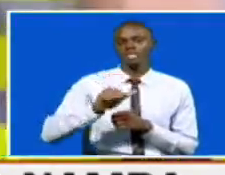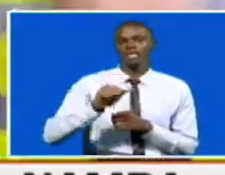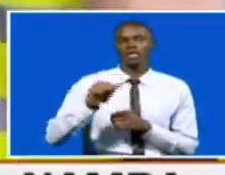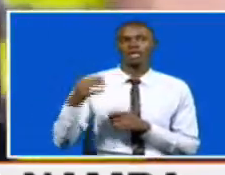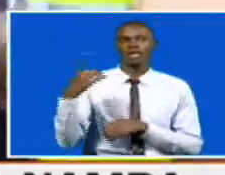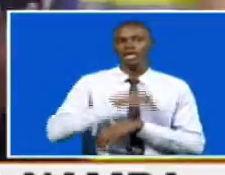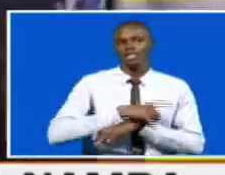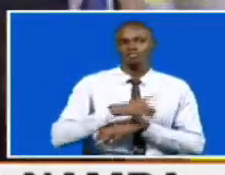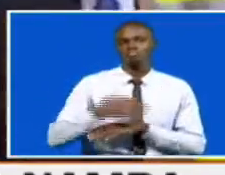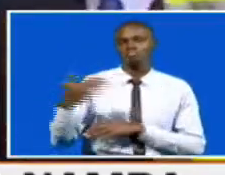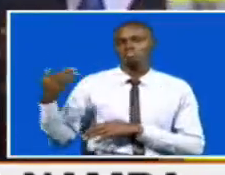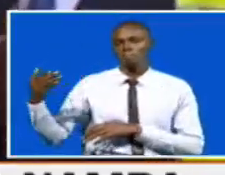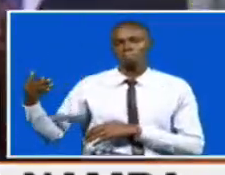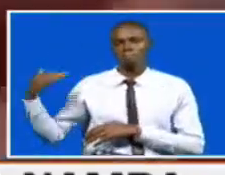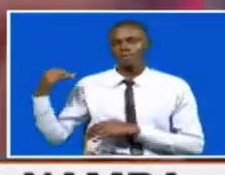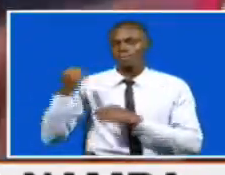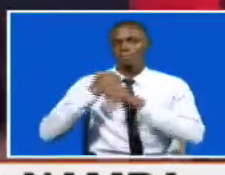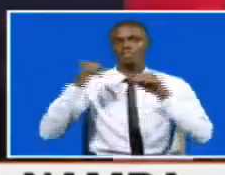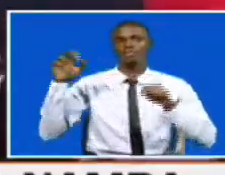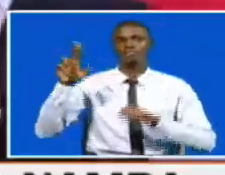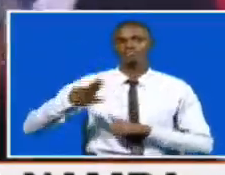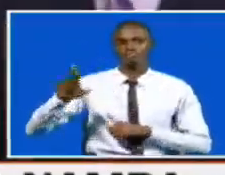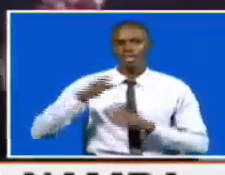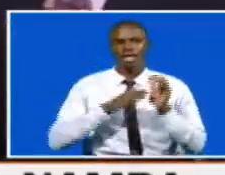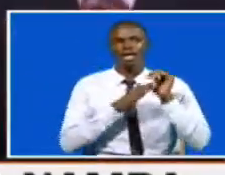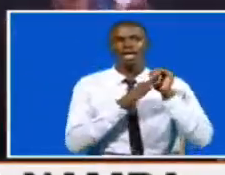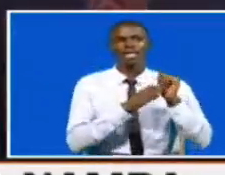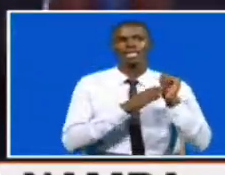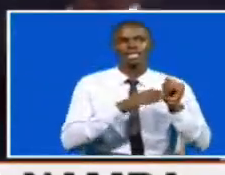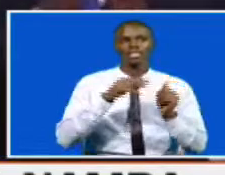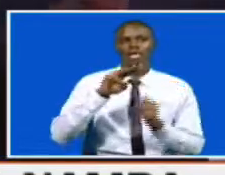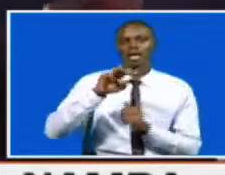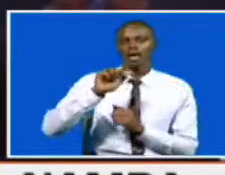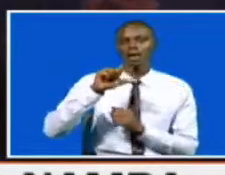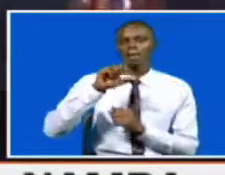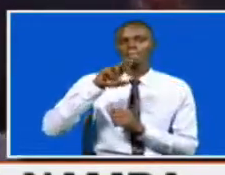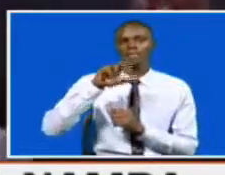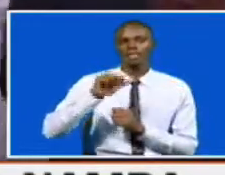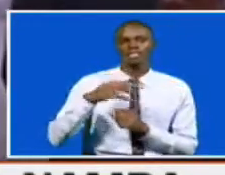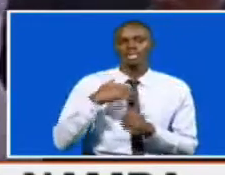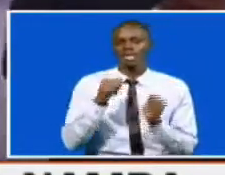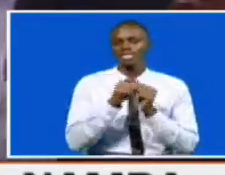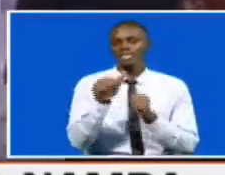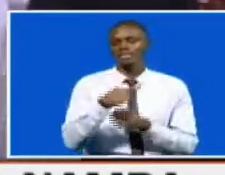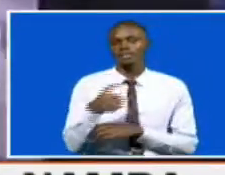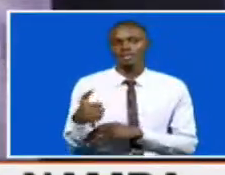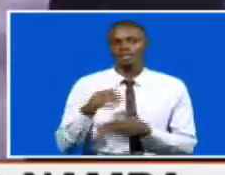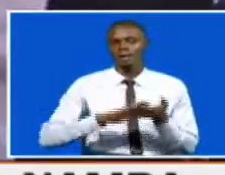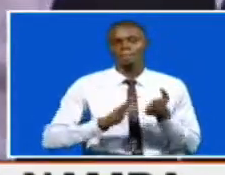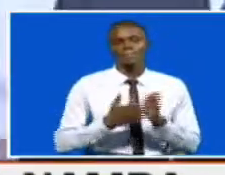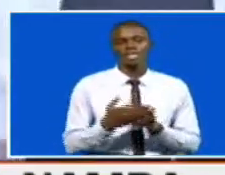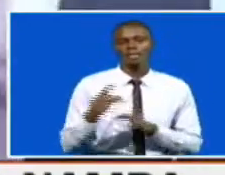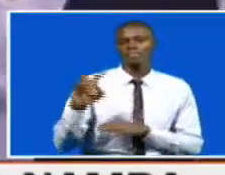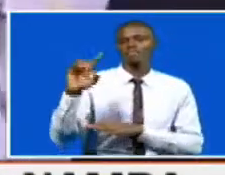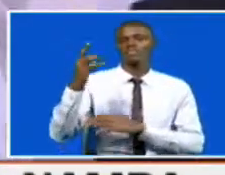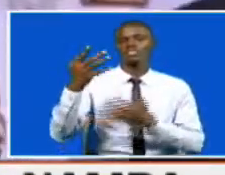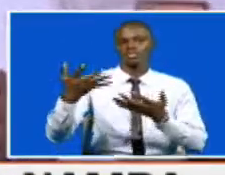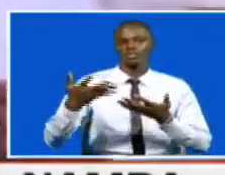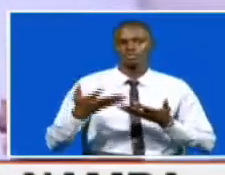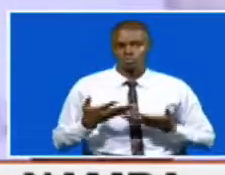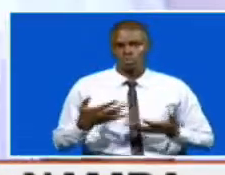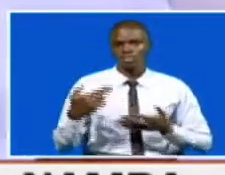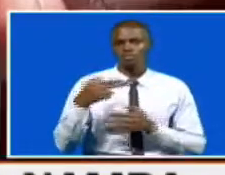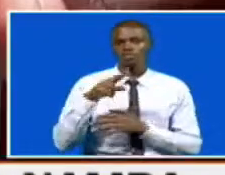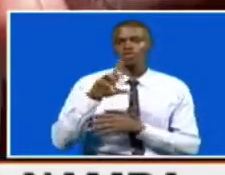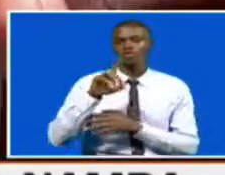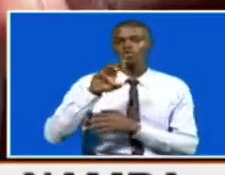then President Kenyatta, First Lady Margaret Kenyatta, and 10 others became the first recipients of the